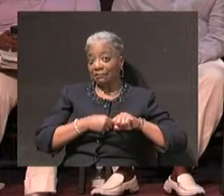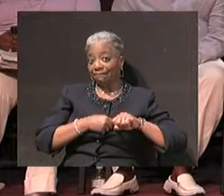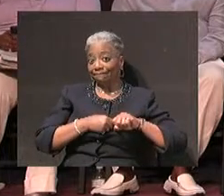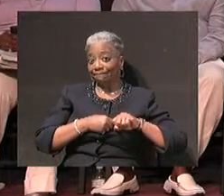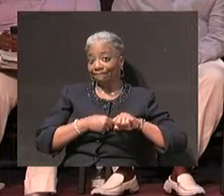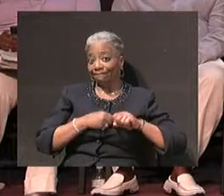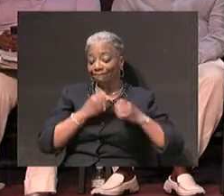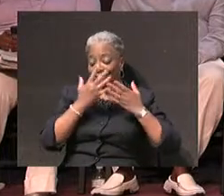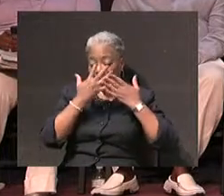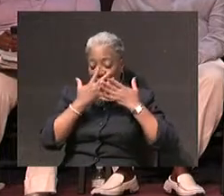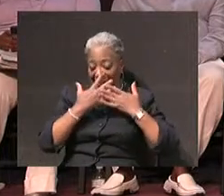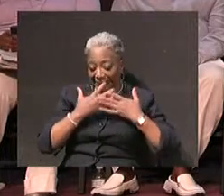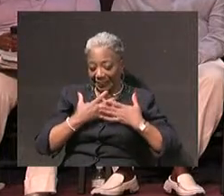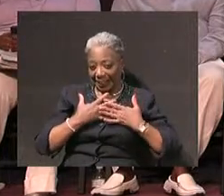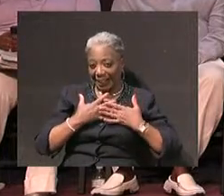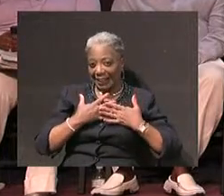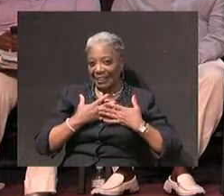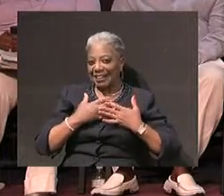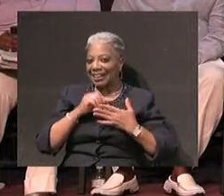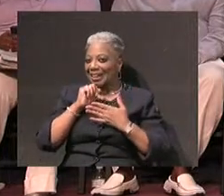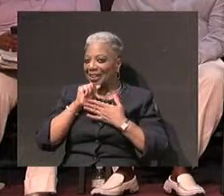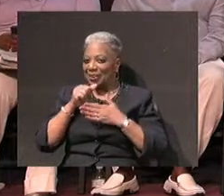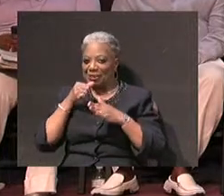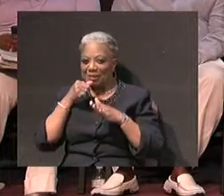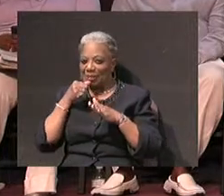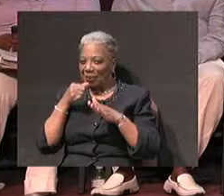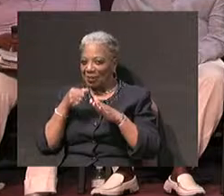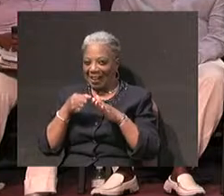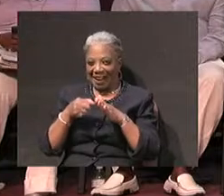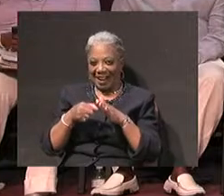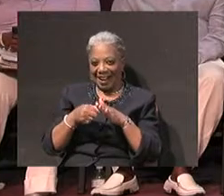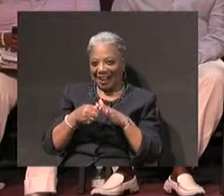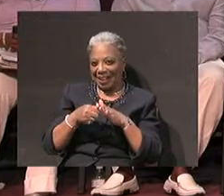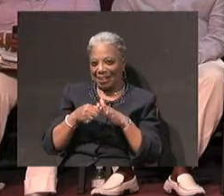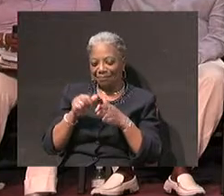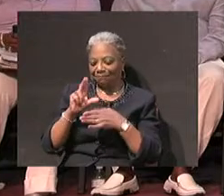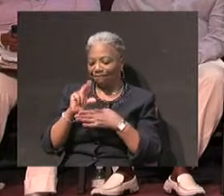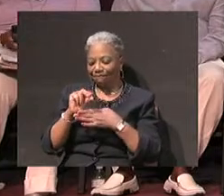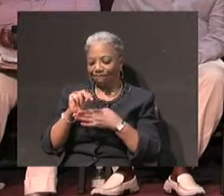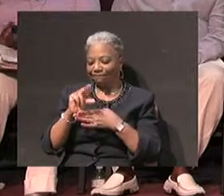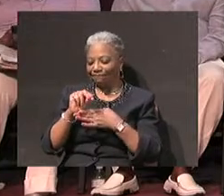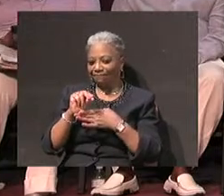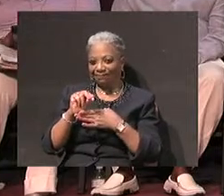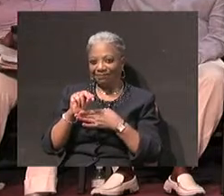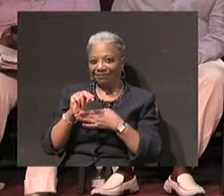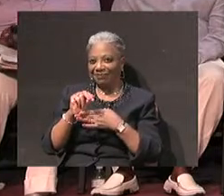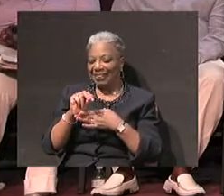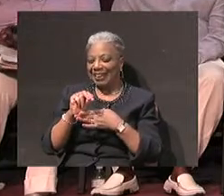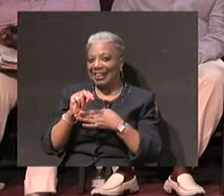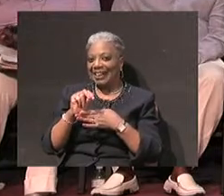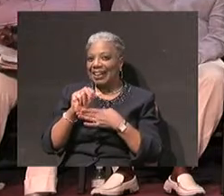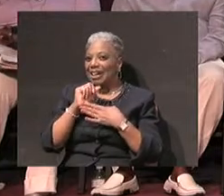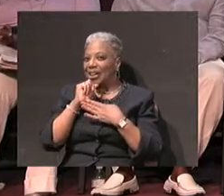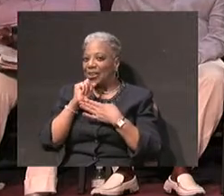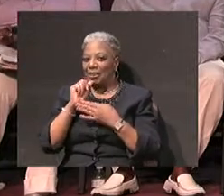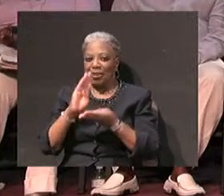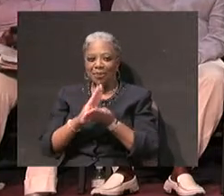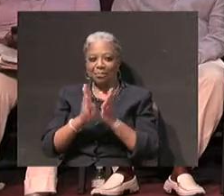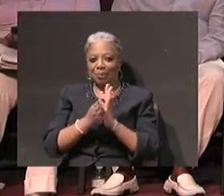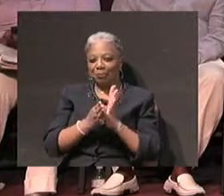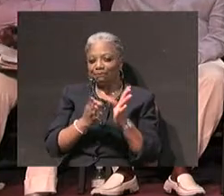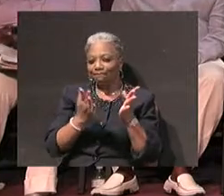to go in the shoe, you old lady, you. Not to be in the corner, little